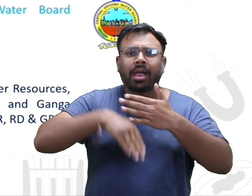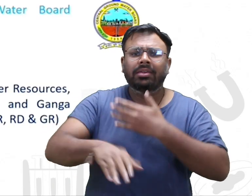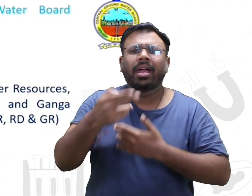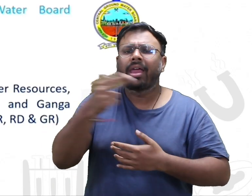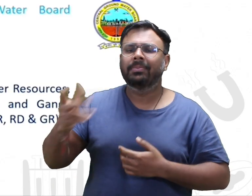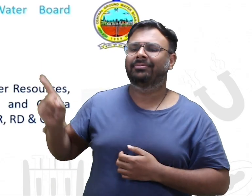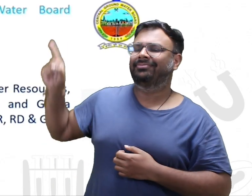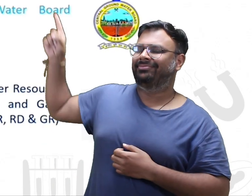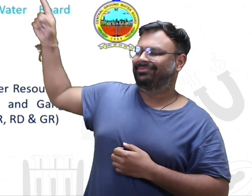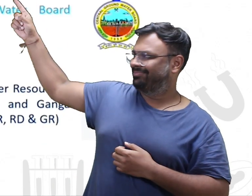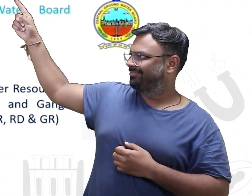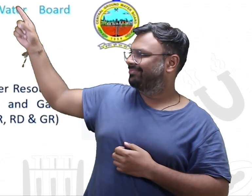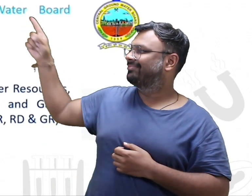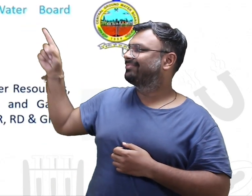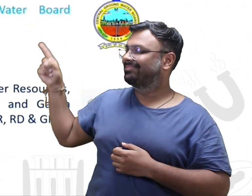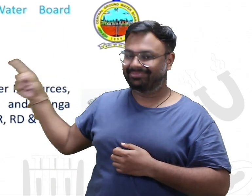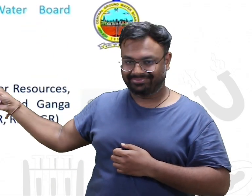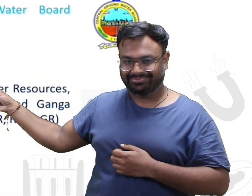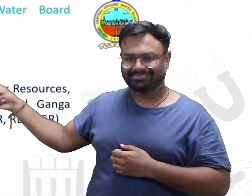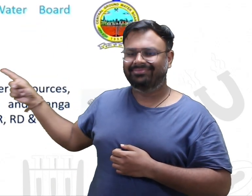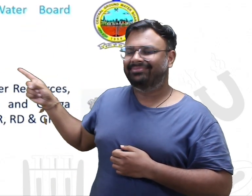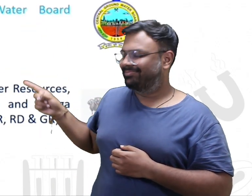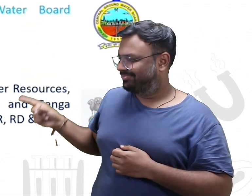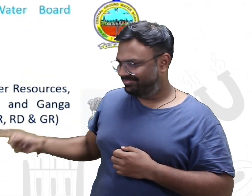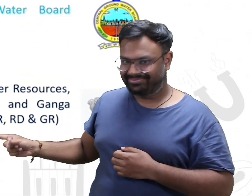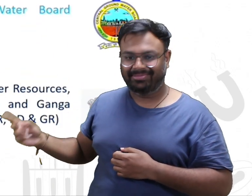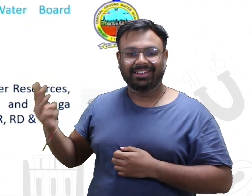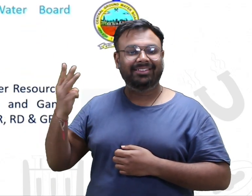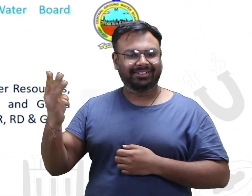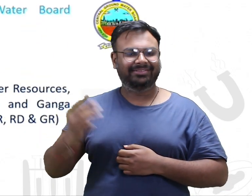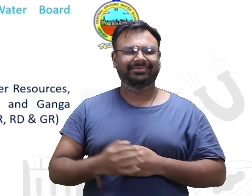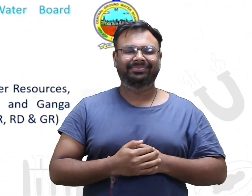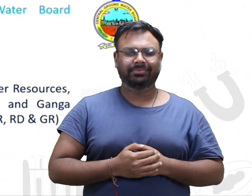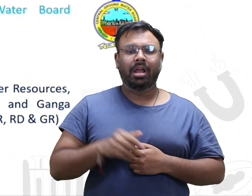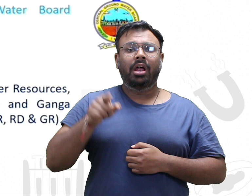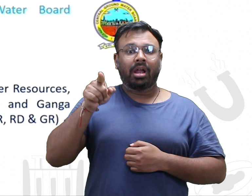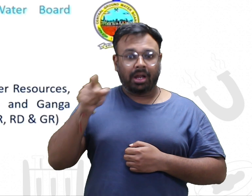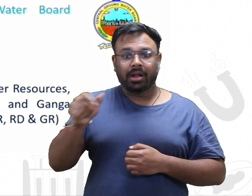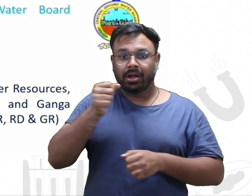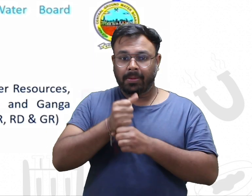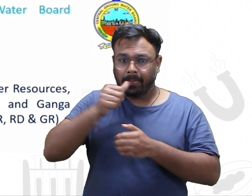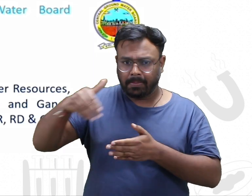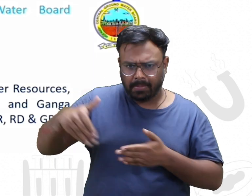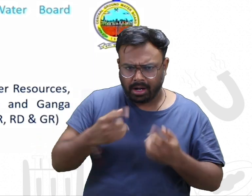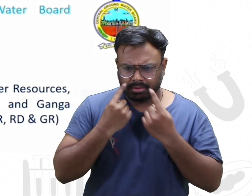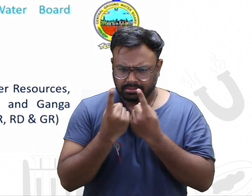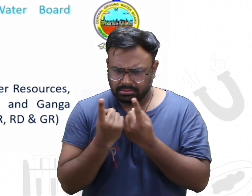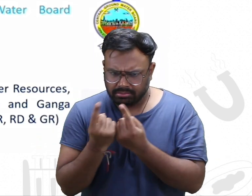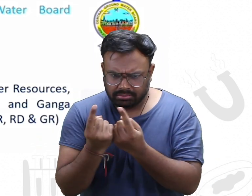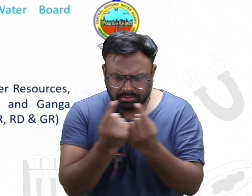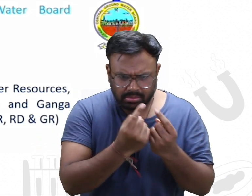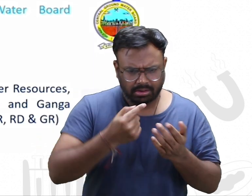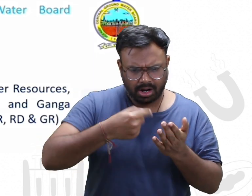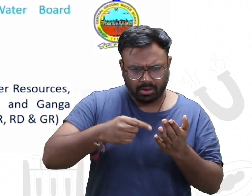by various authorities such as Central Pollution Control Board, Central Groundwater Board, and the